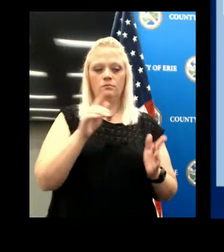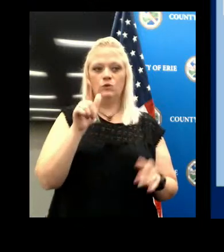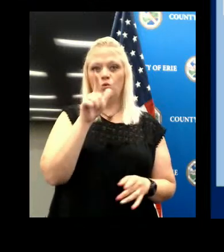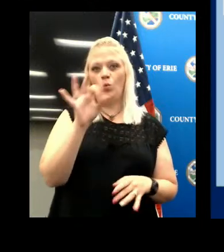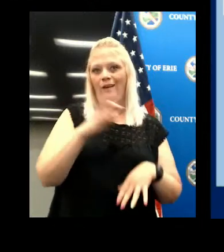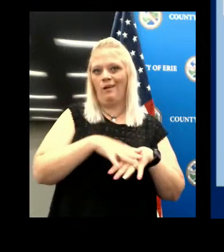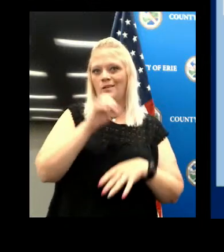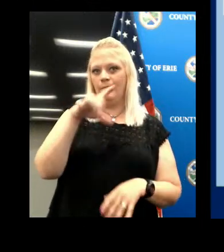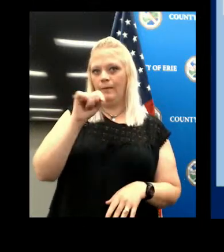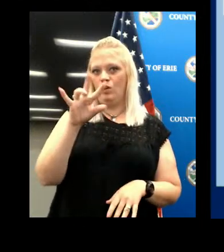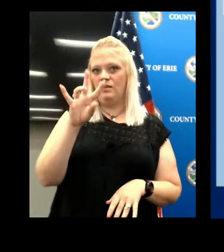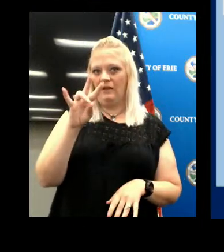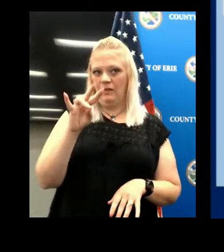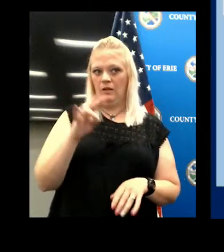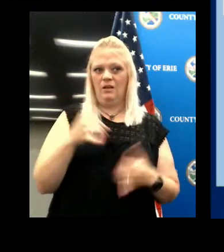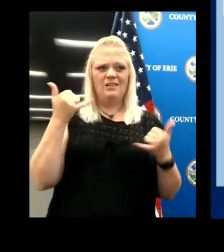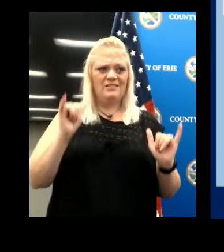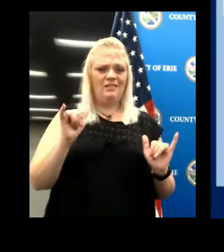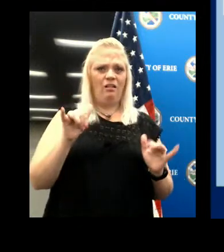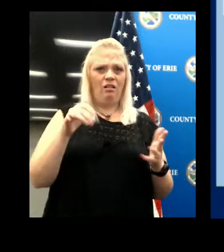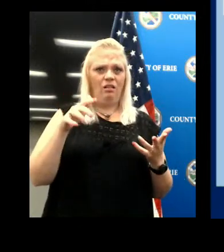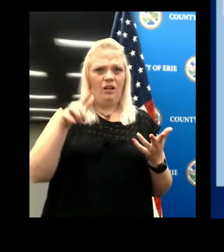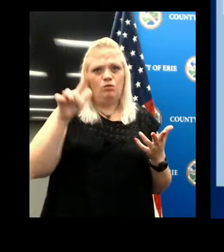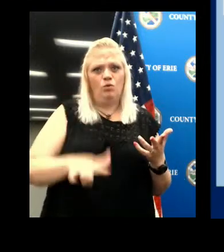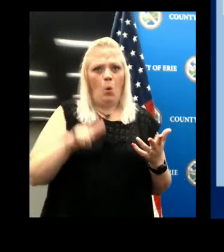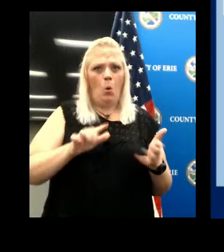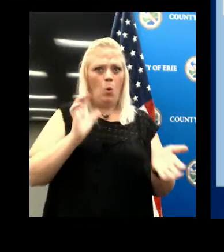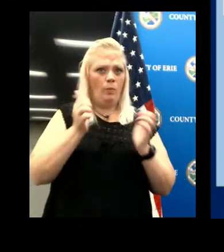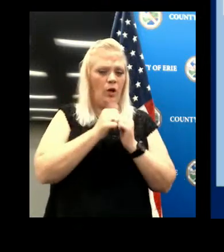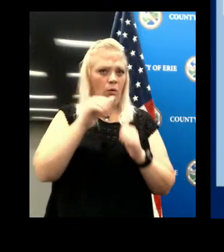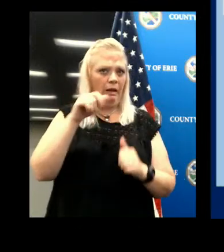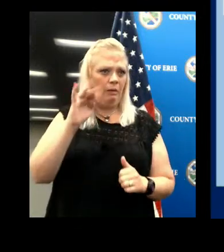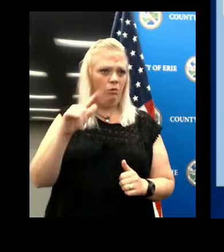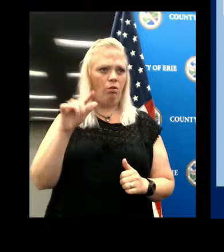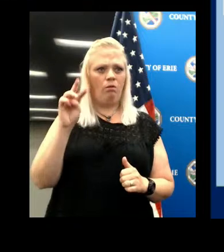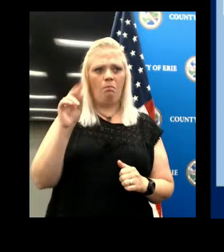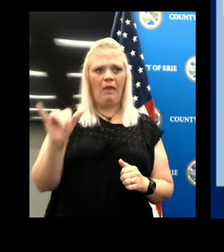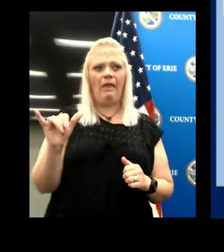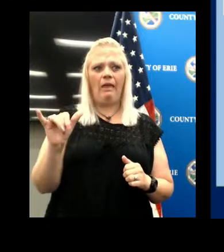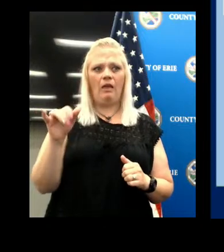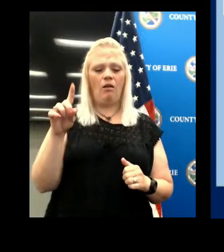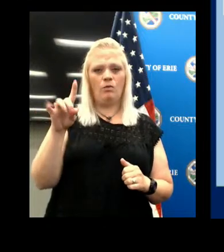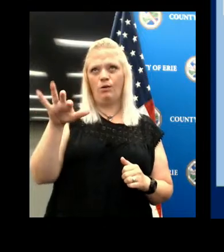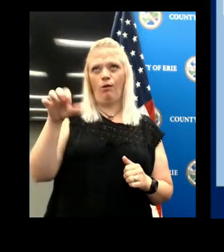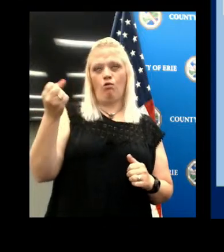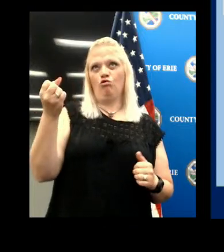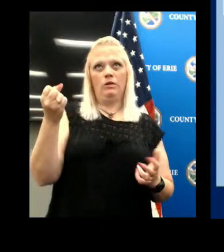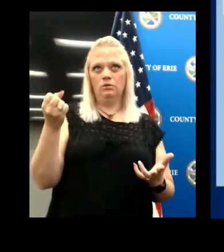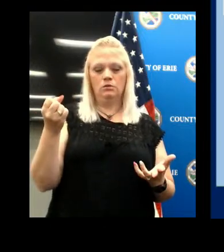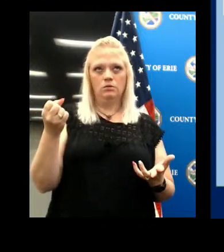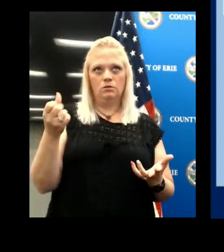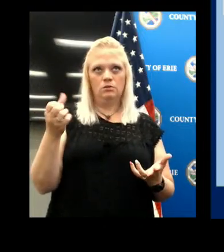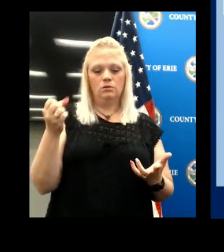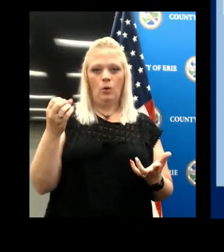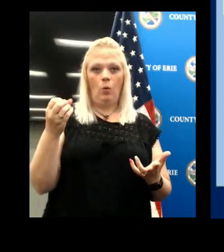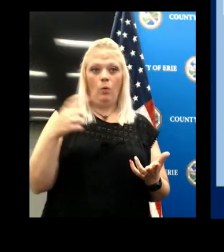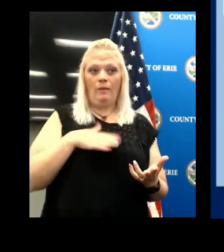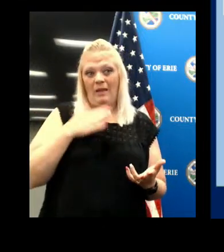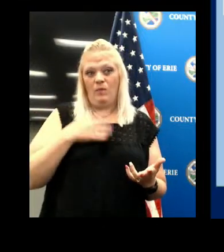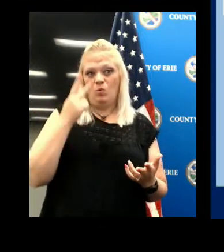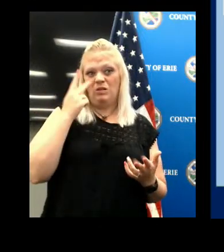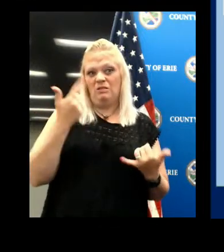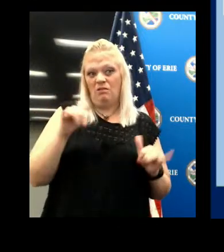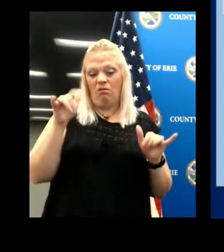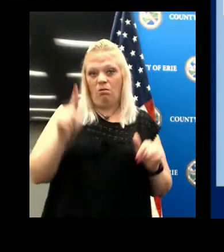7th. It's still low compared to where we were in April and May, in which we were hundreds. So I'm glad to see it's